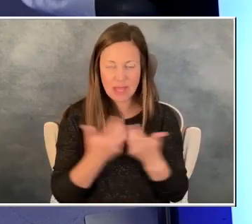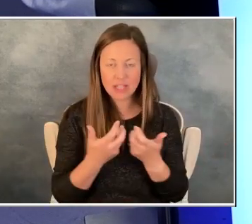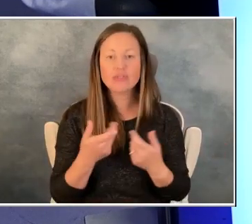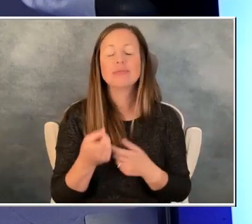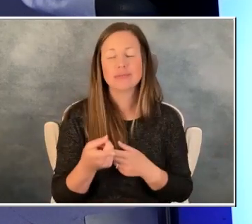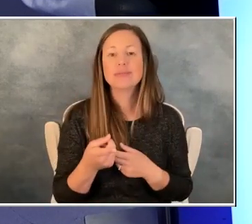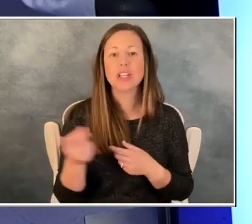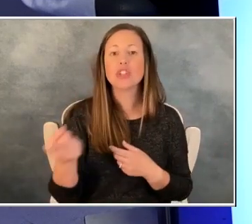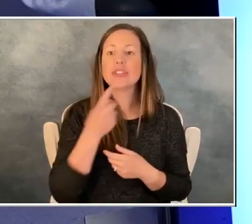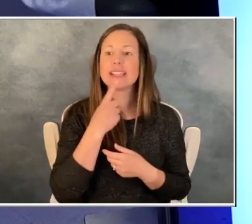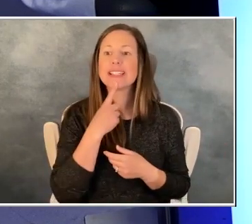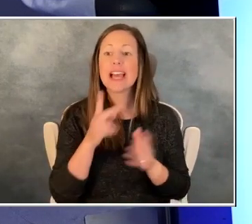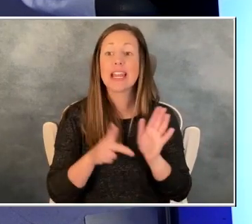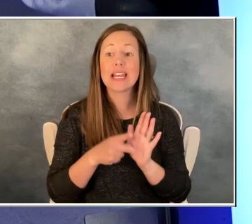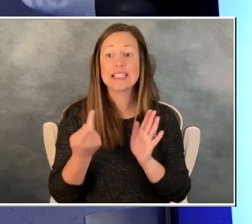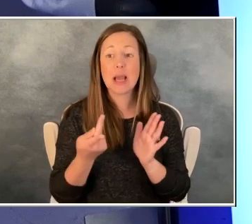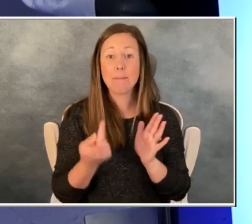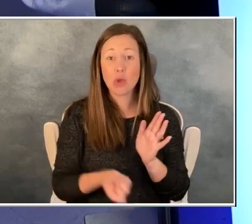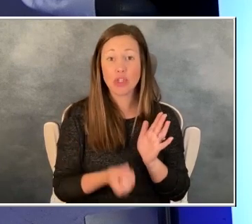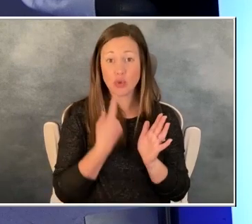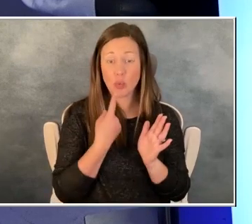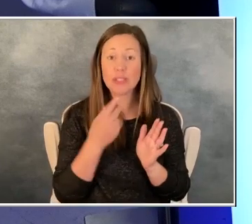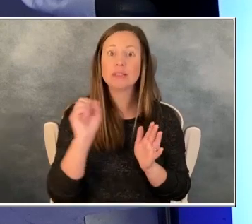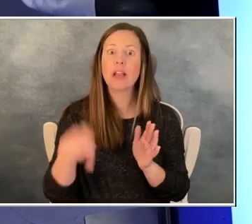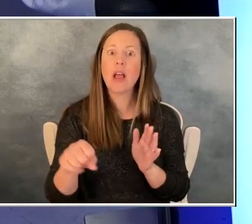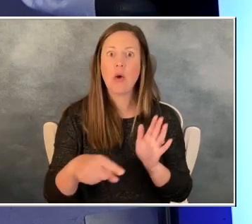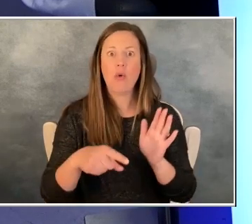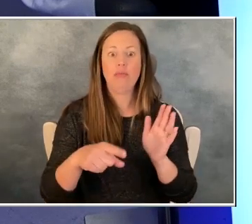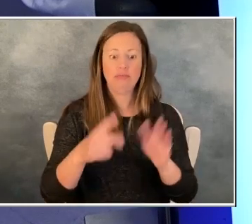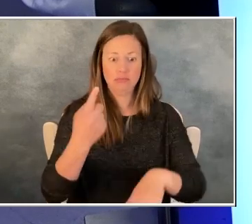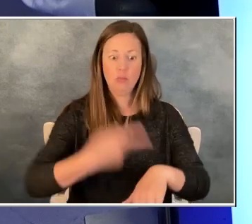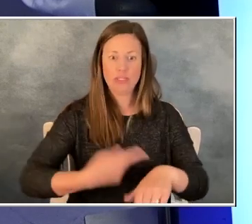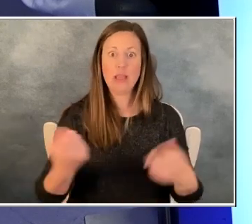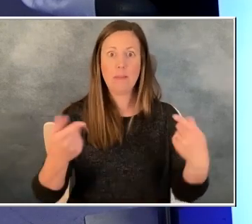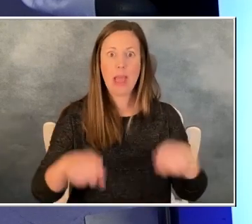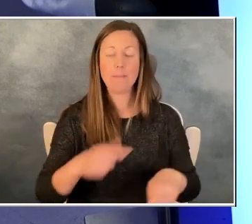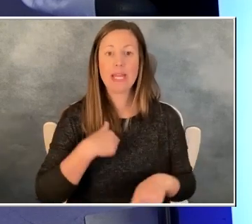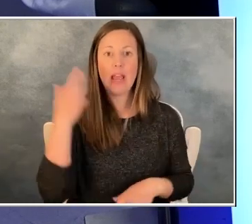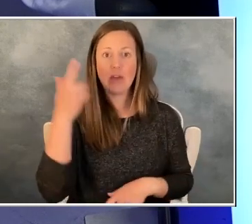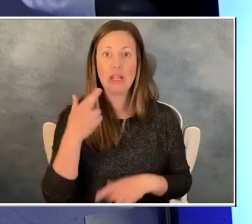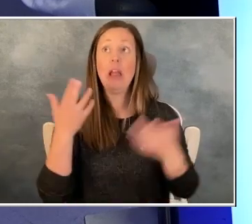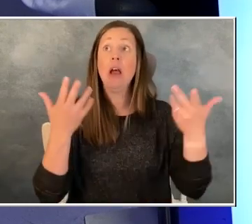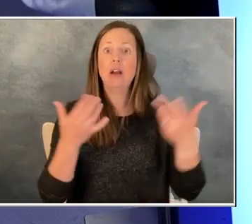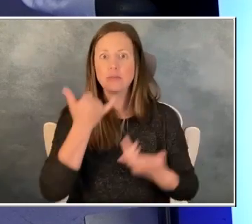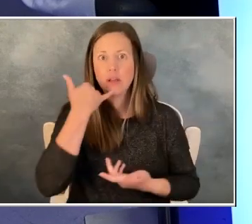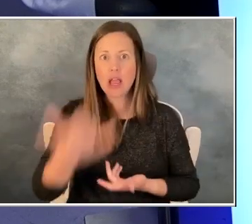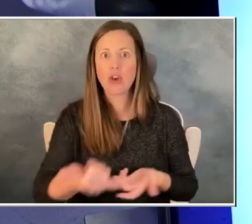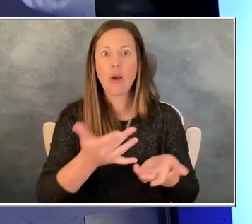double doses, yes. I once did this and realized it immediately, called my pharmacist right away.